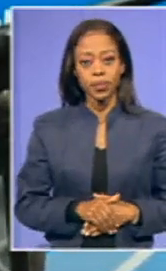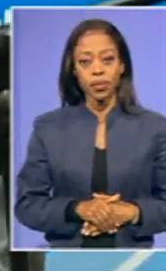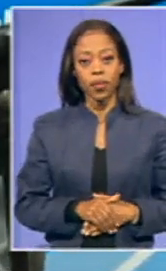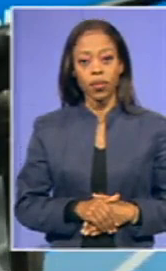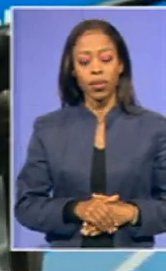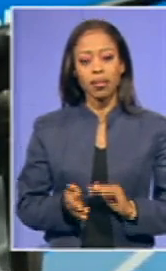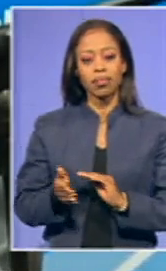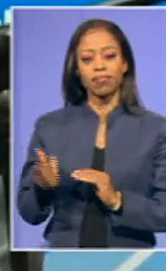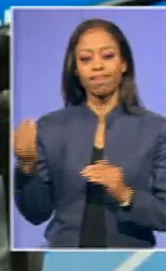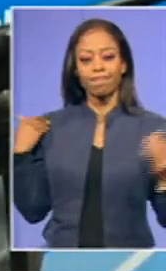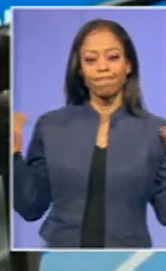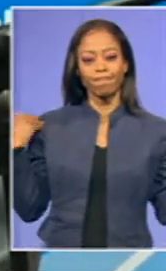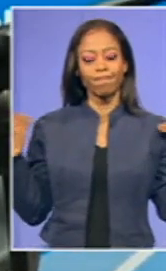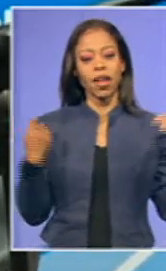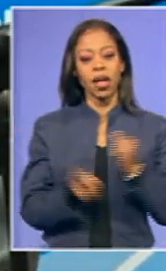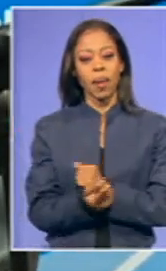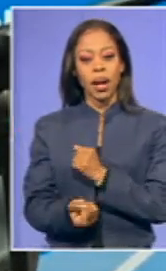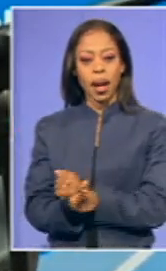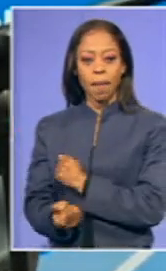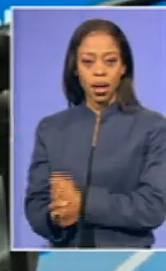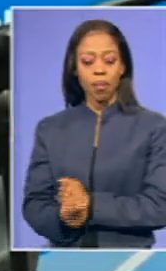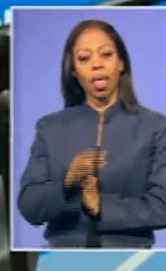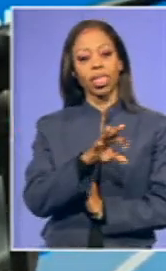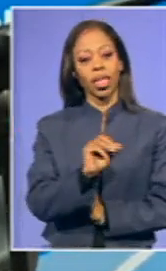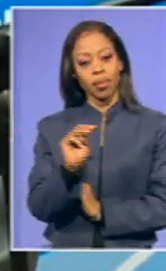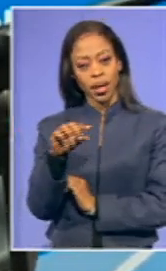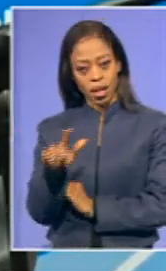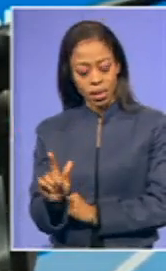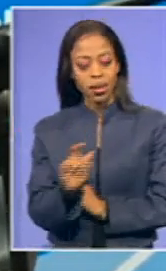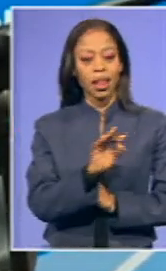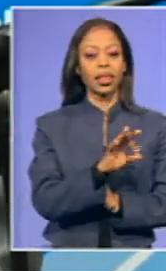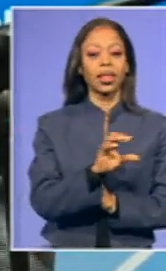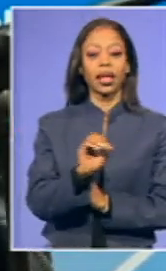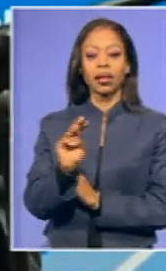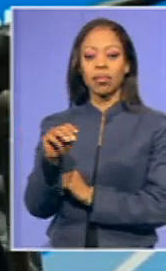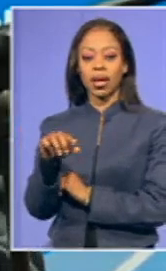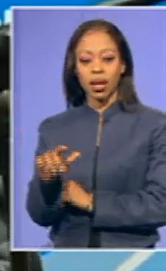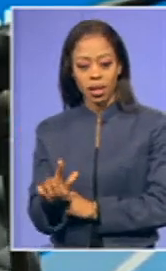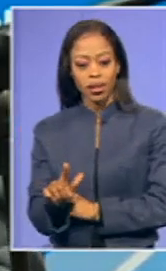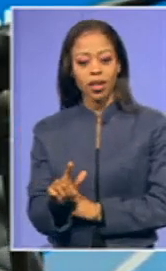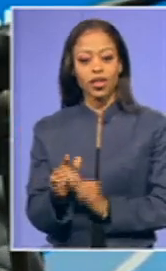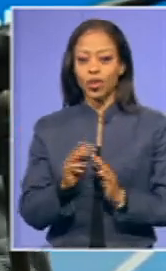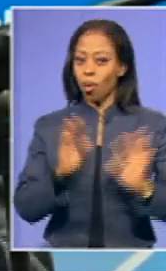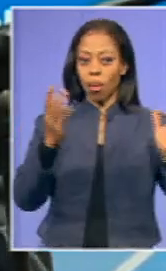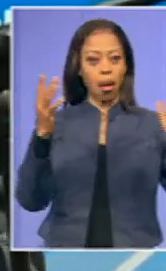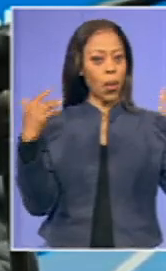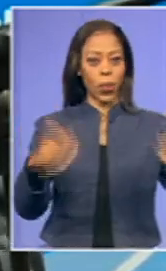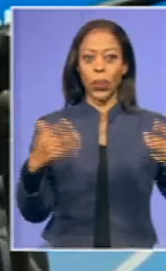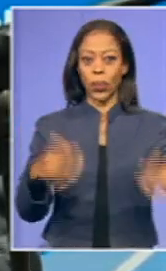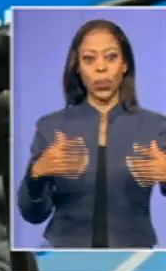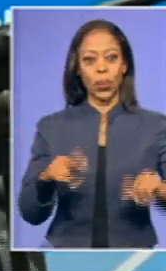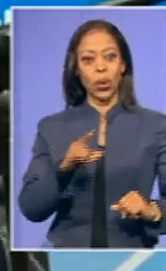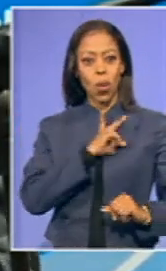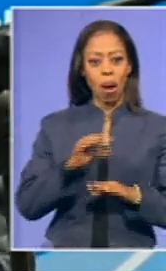the disruptions we've had, we were talking about 30 megaliters. So I put my head off for the guys to say the level